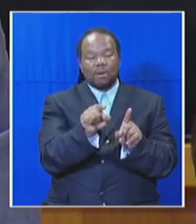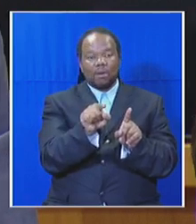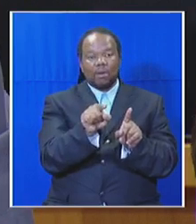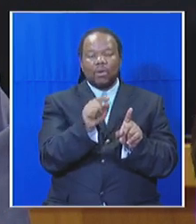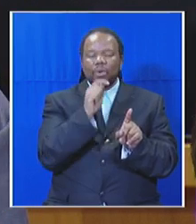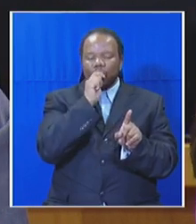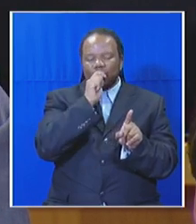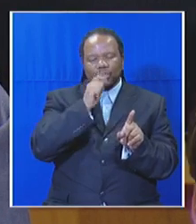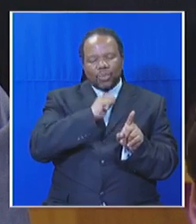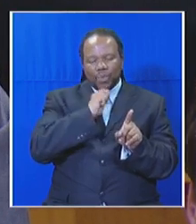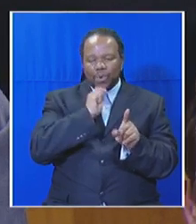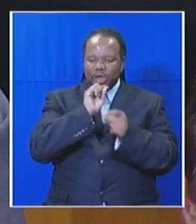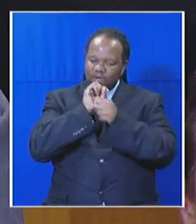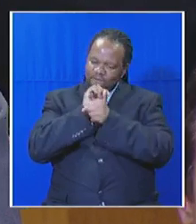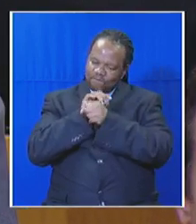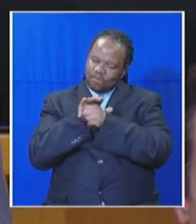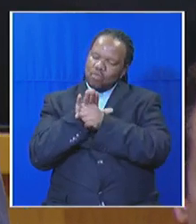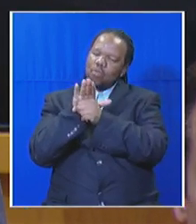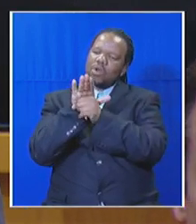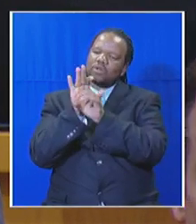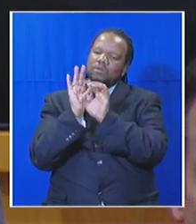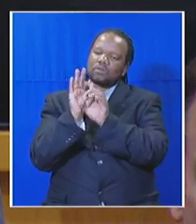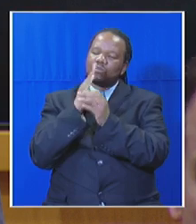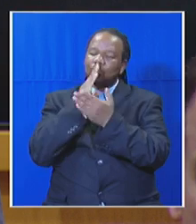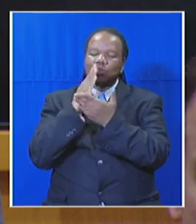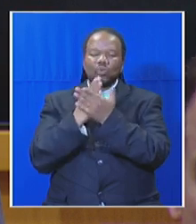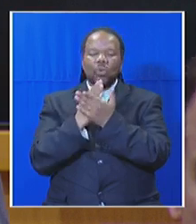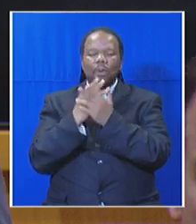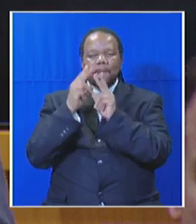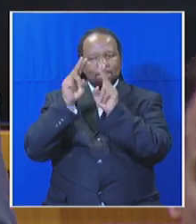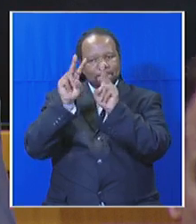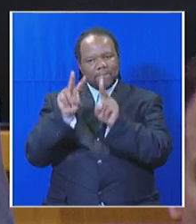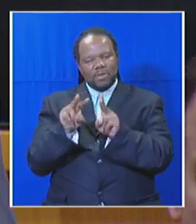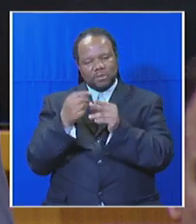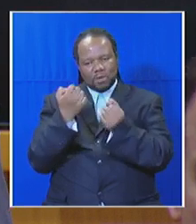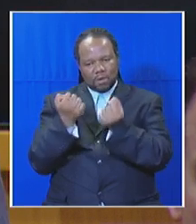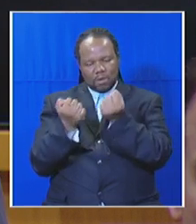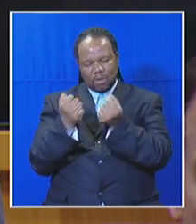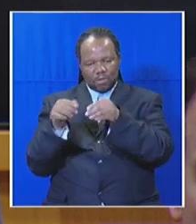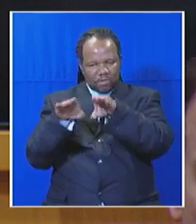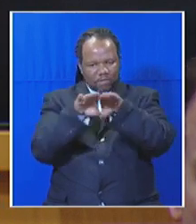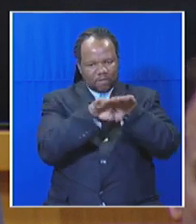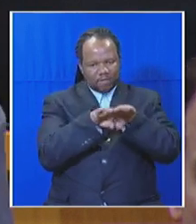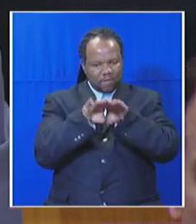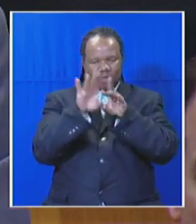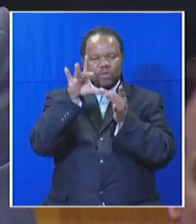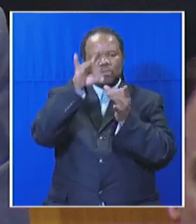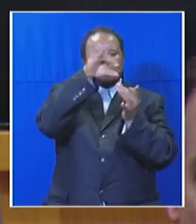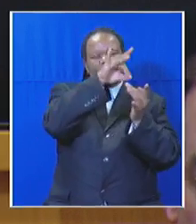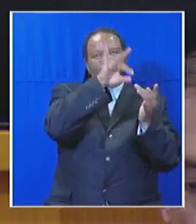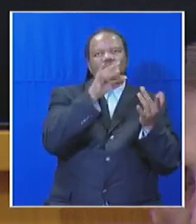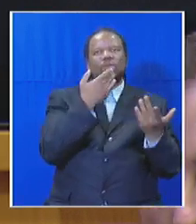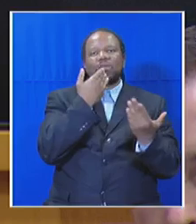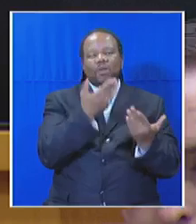continent ensures that peace and justice is fairly and not selectively applied? I thank